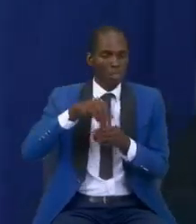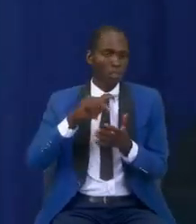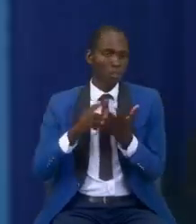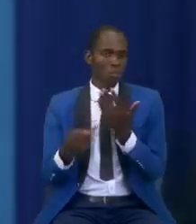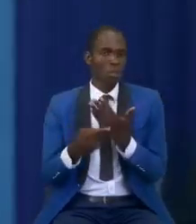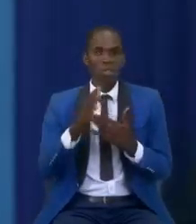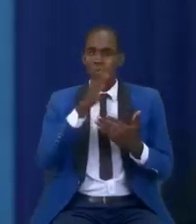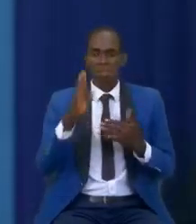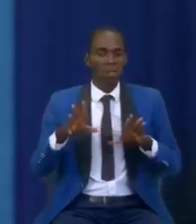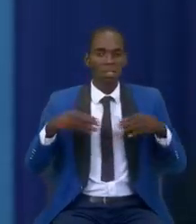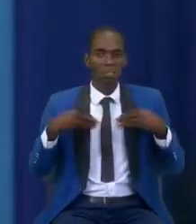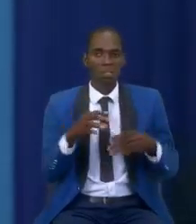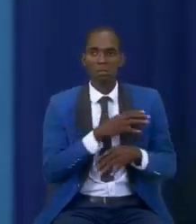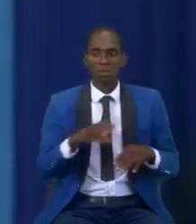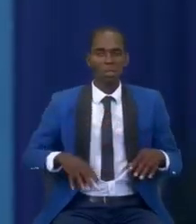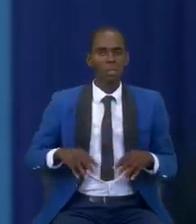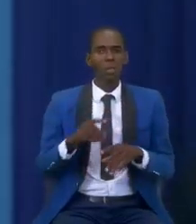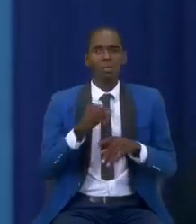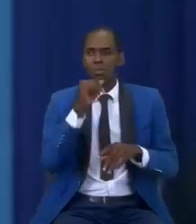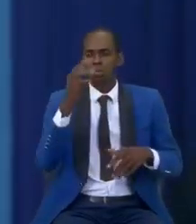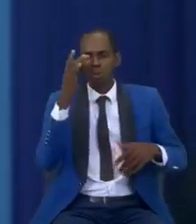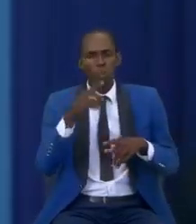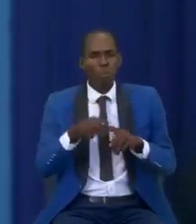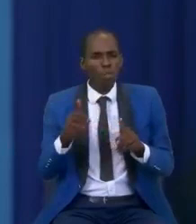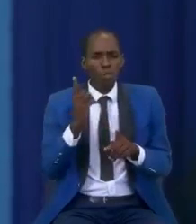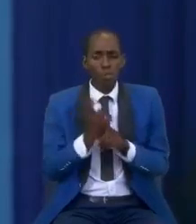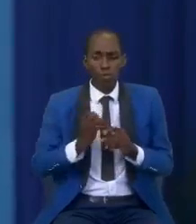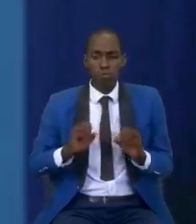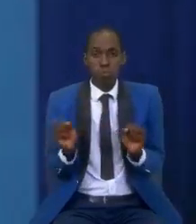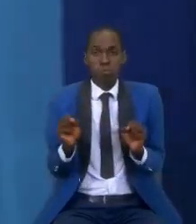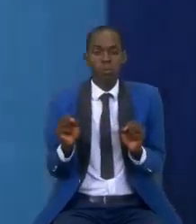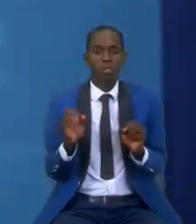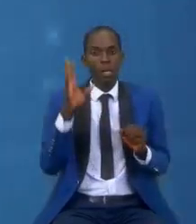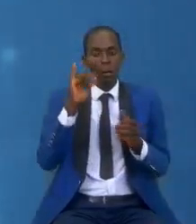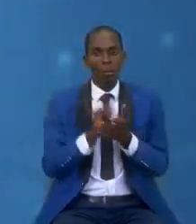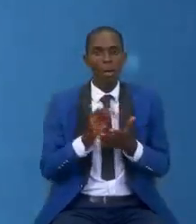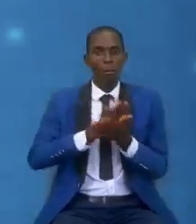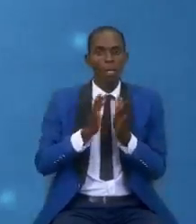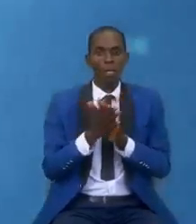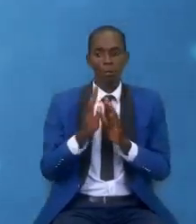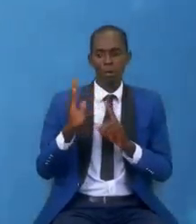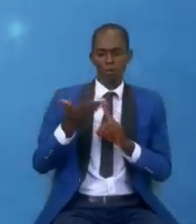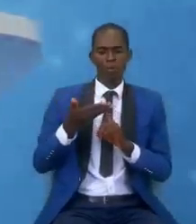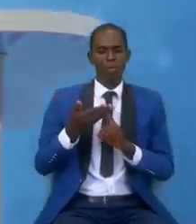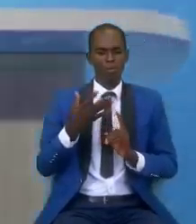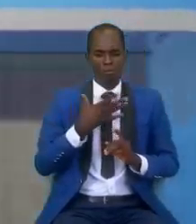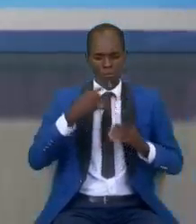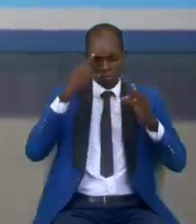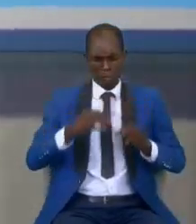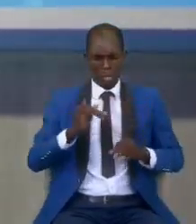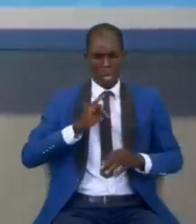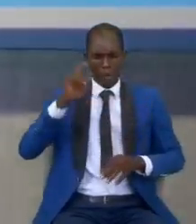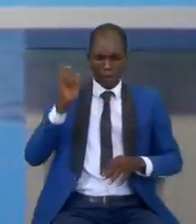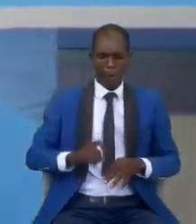upon him. I must be saved. And D.L. Moody was already at the train station. And then he was already in the